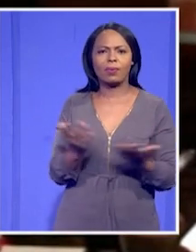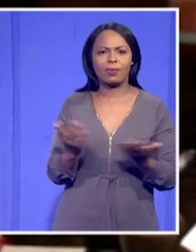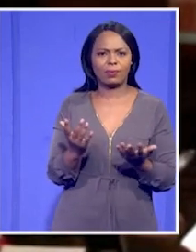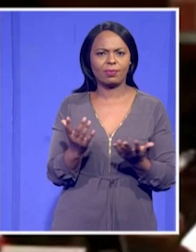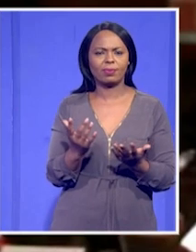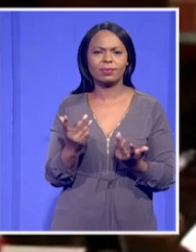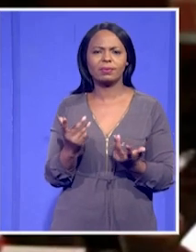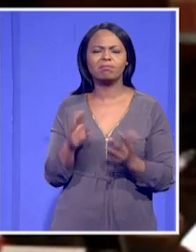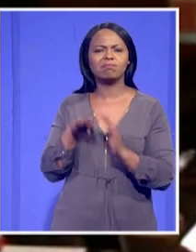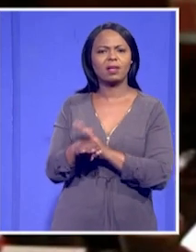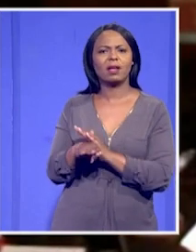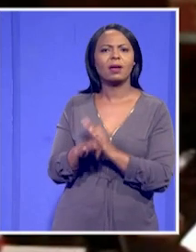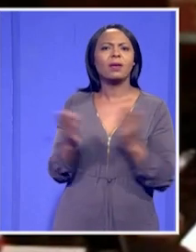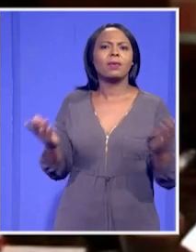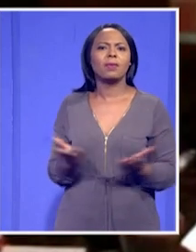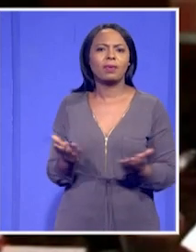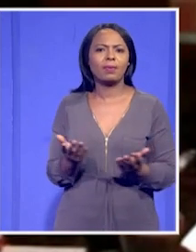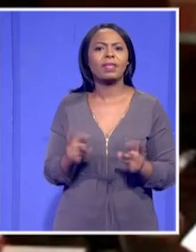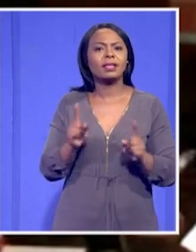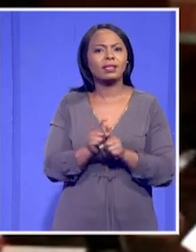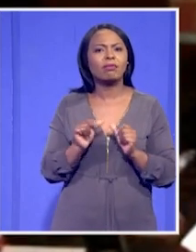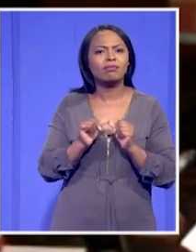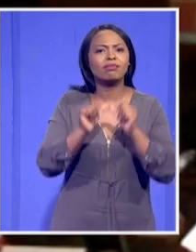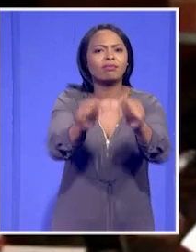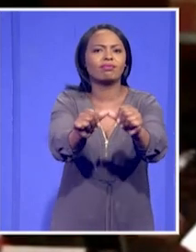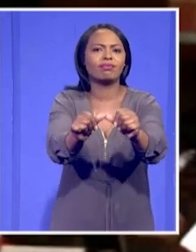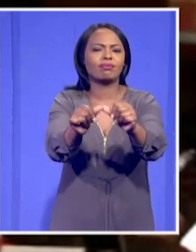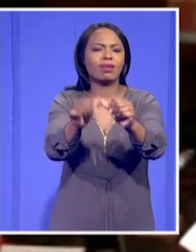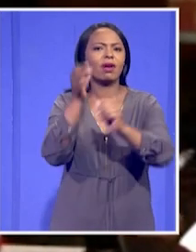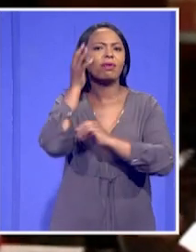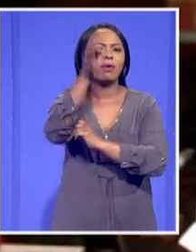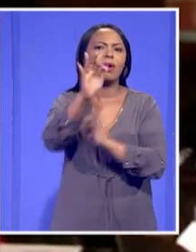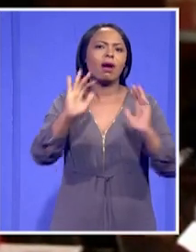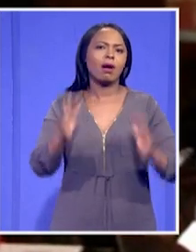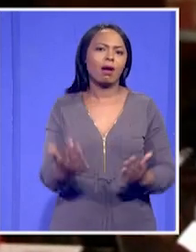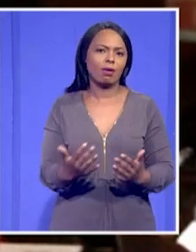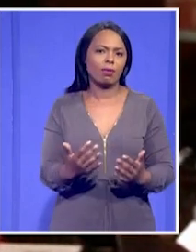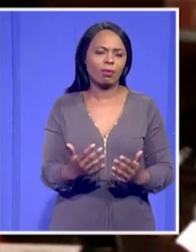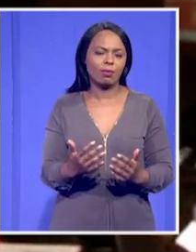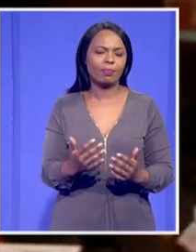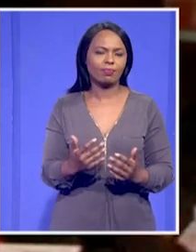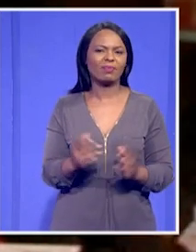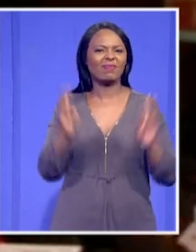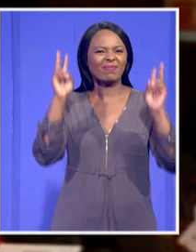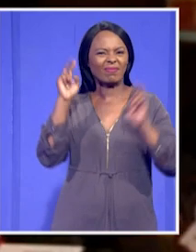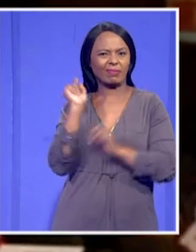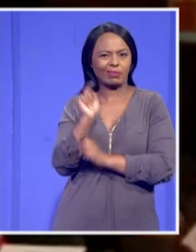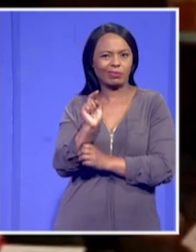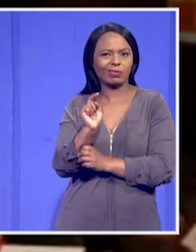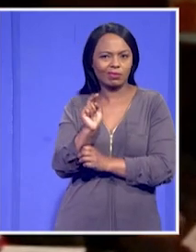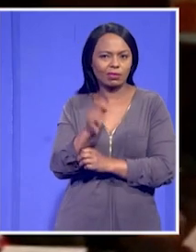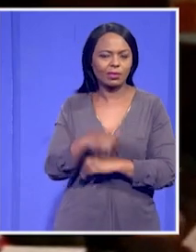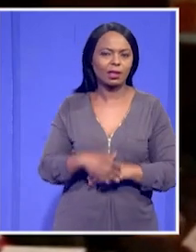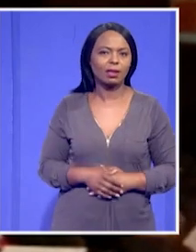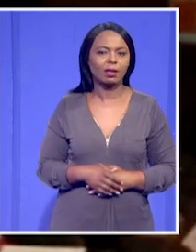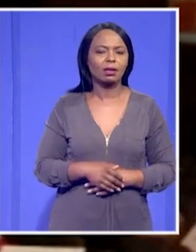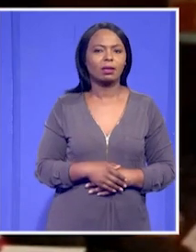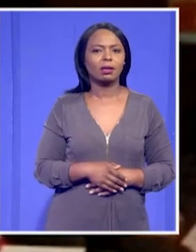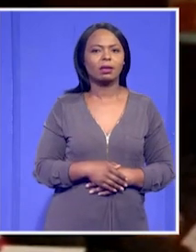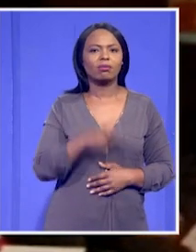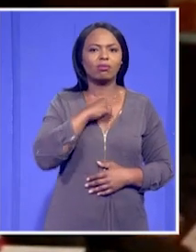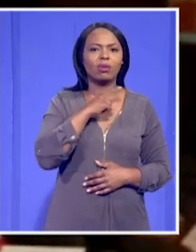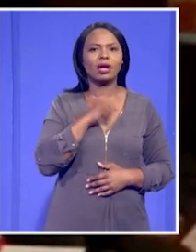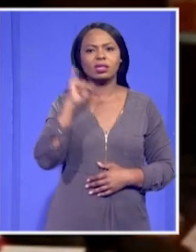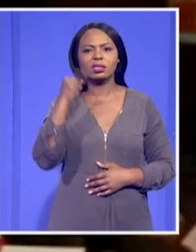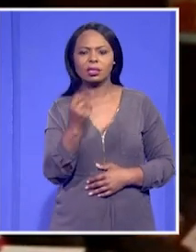and how do we move forward in a manner in line with what we've just said. Instead of just looking at how